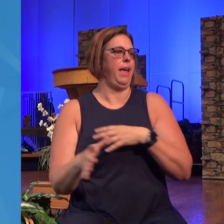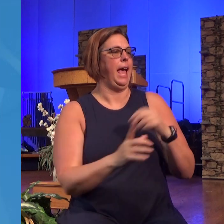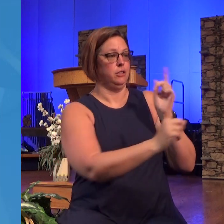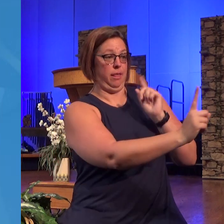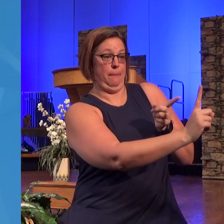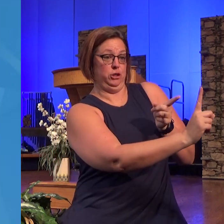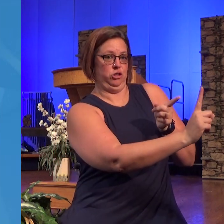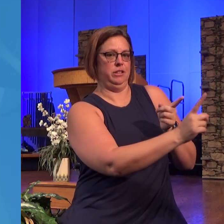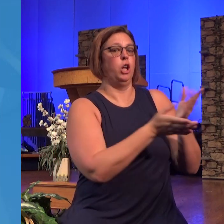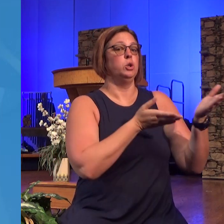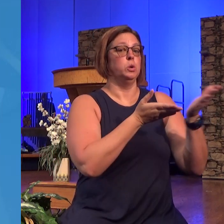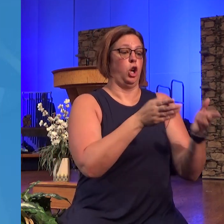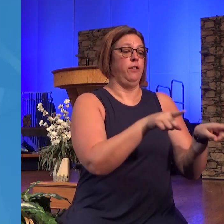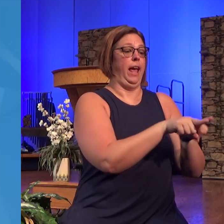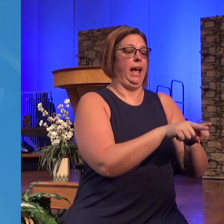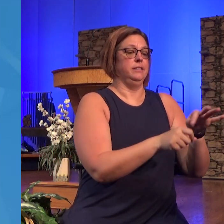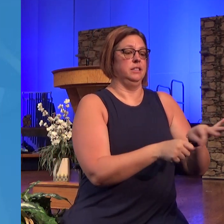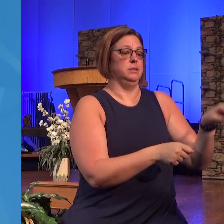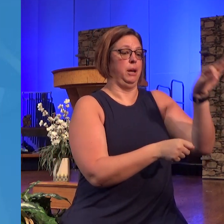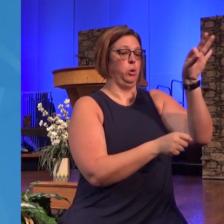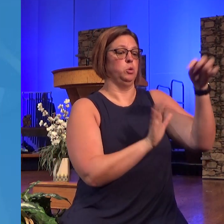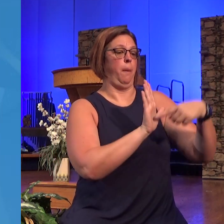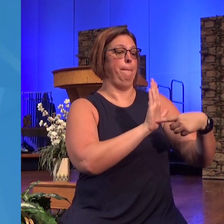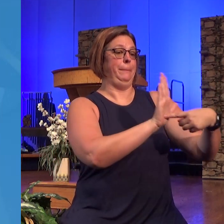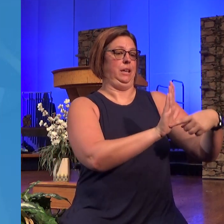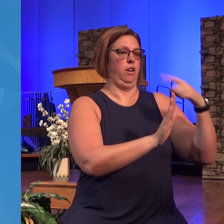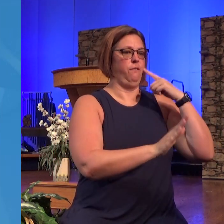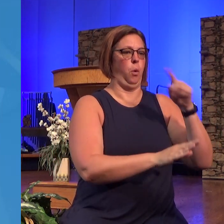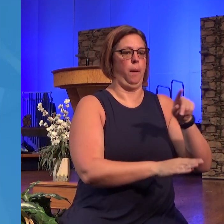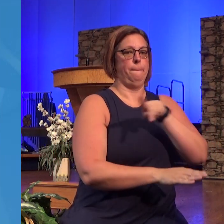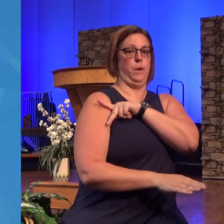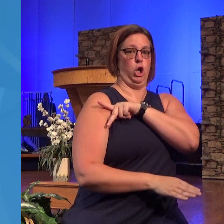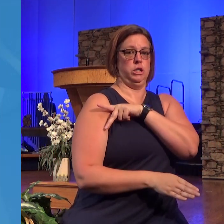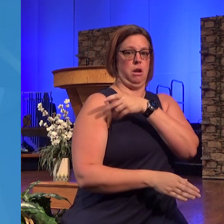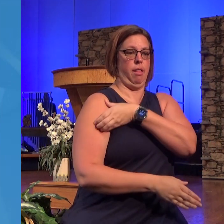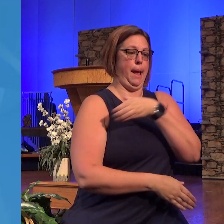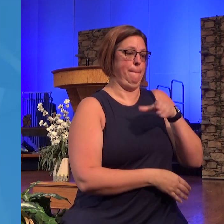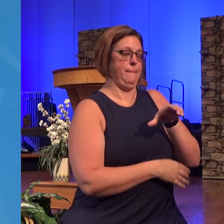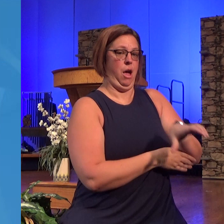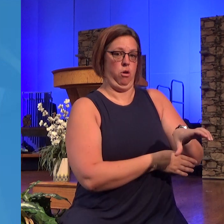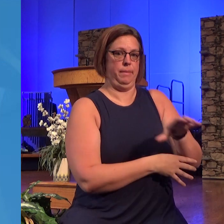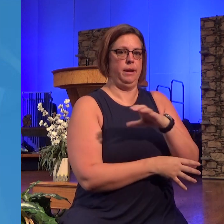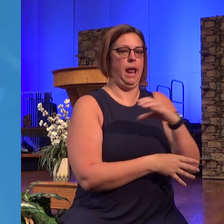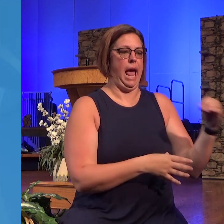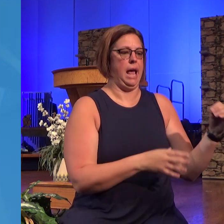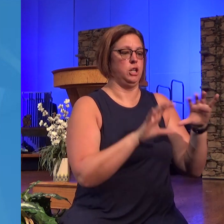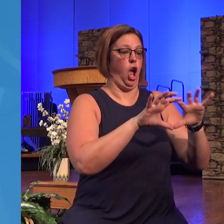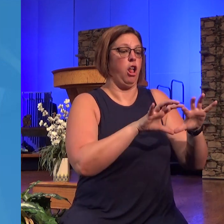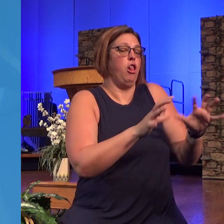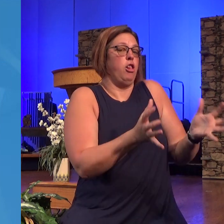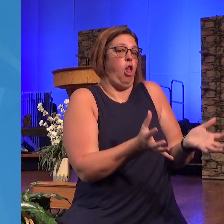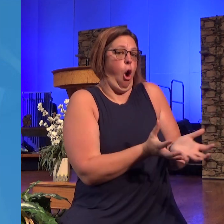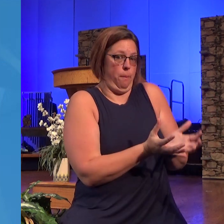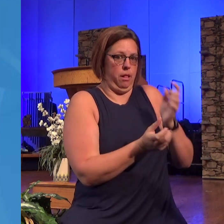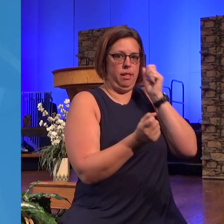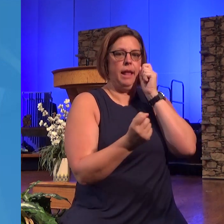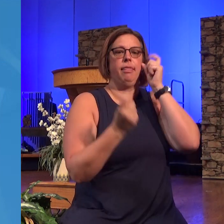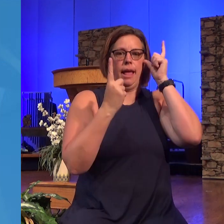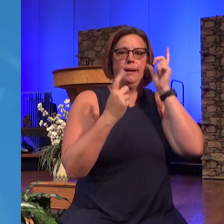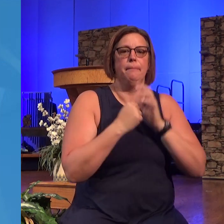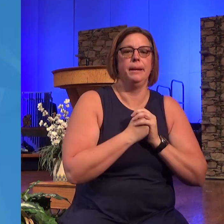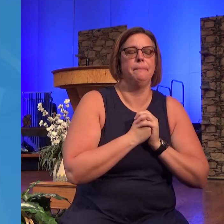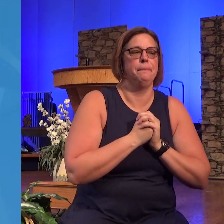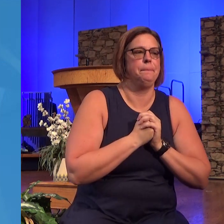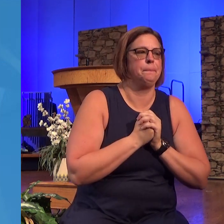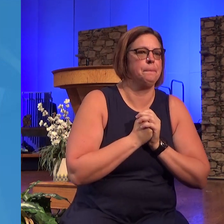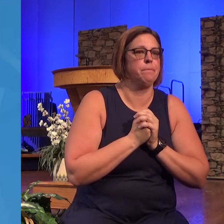mission to serve as a spiritual beacon for personal empowerment and global enlightenment.